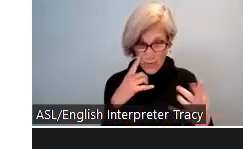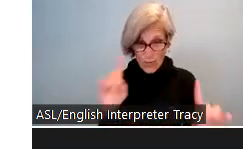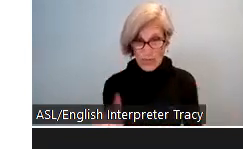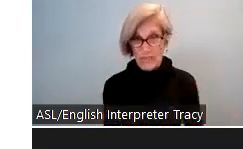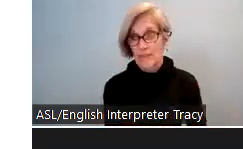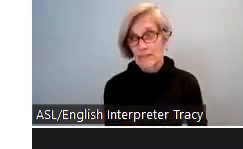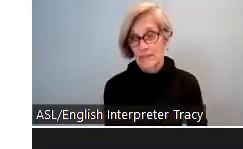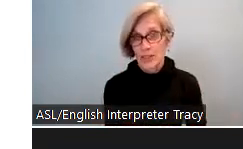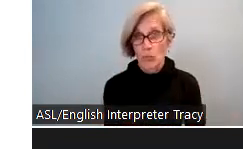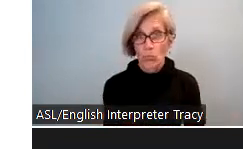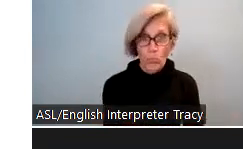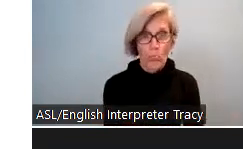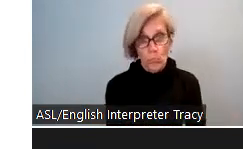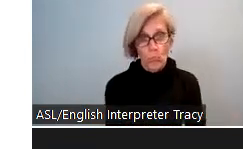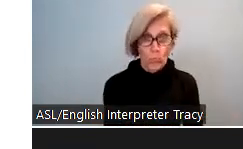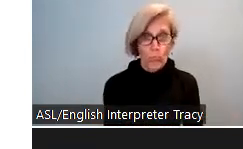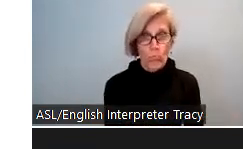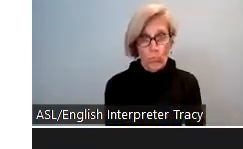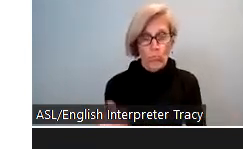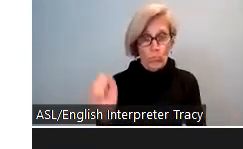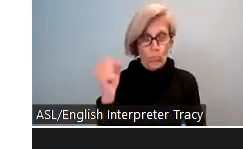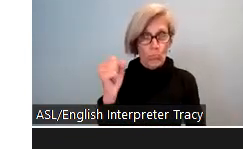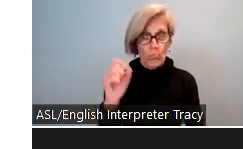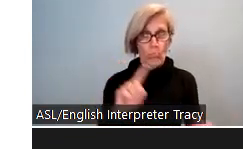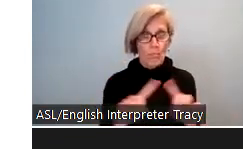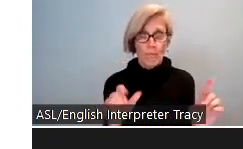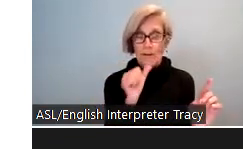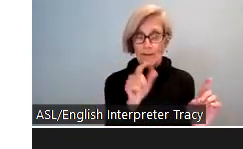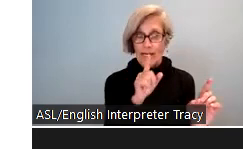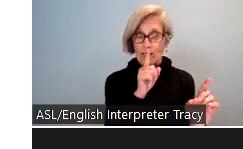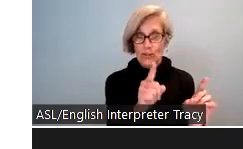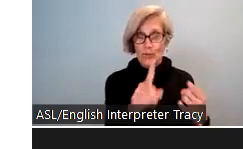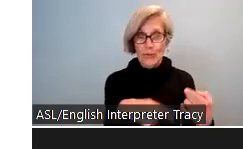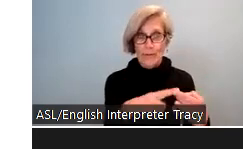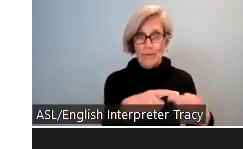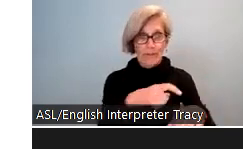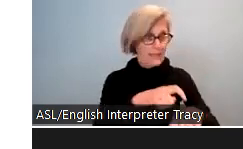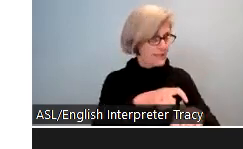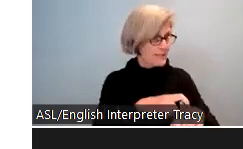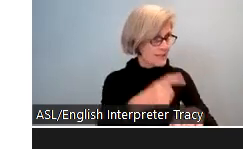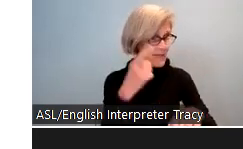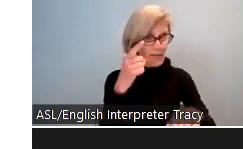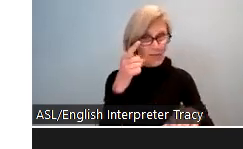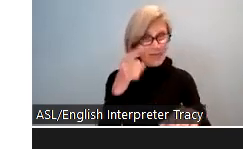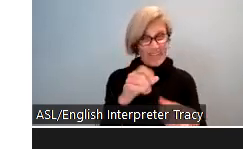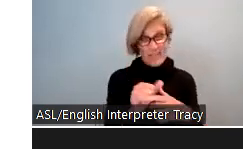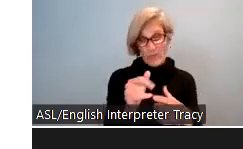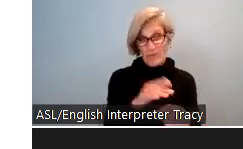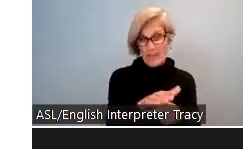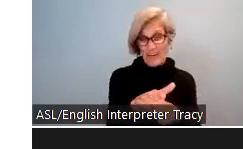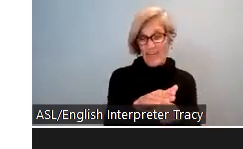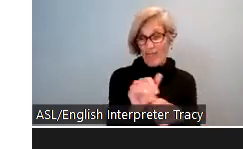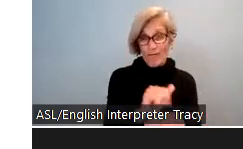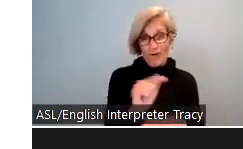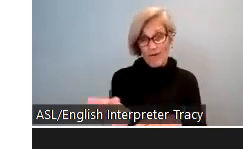That does work. However, I'm not exactly sure if the time slot allotted for this will allow for consecutive